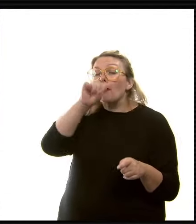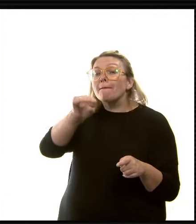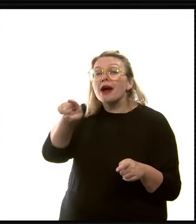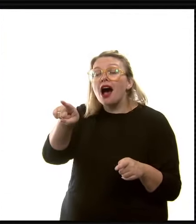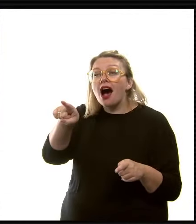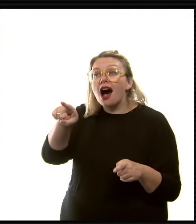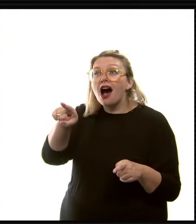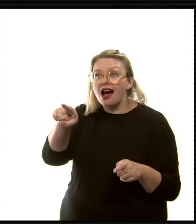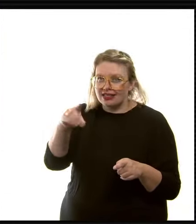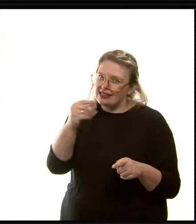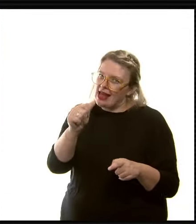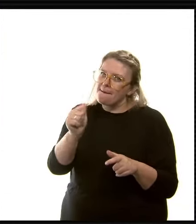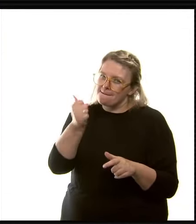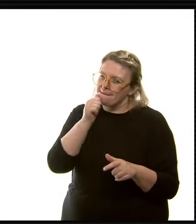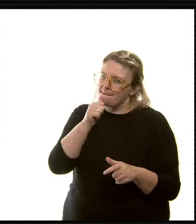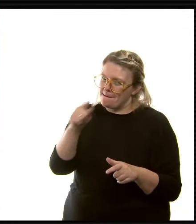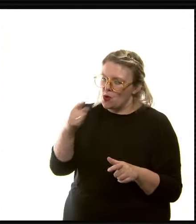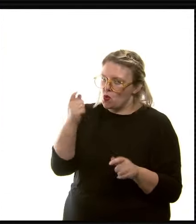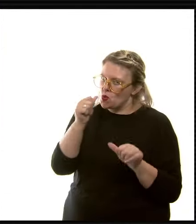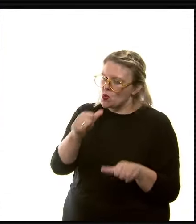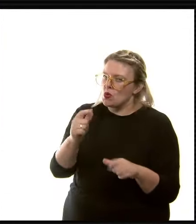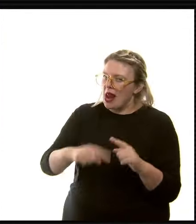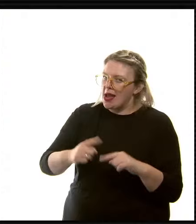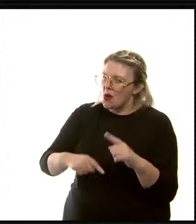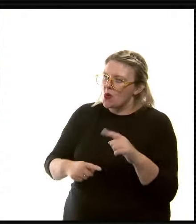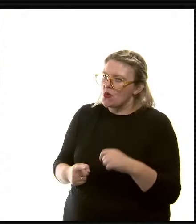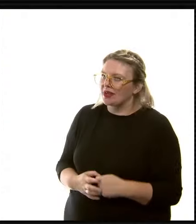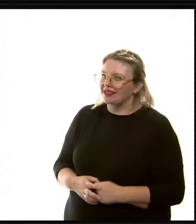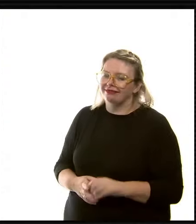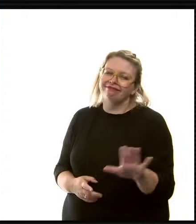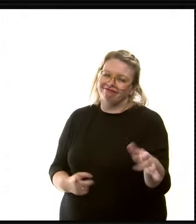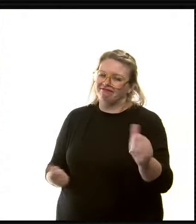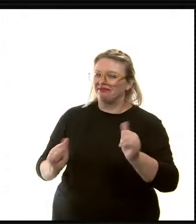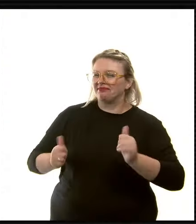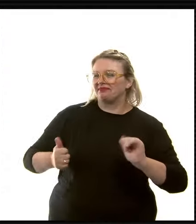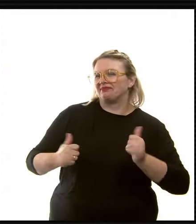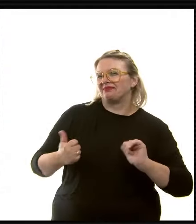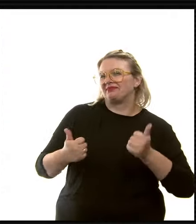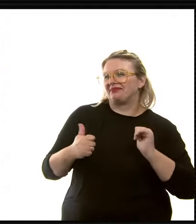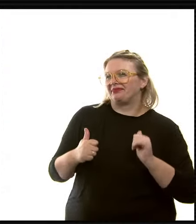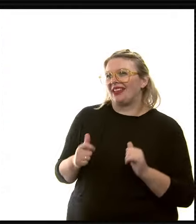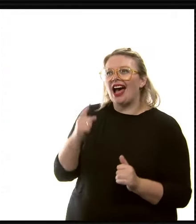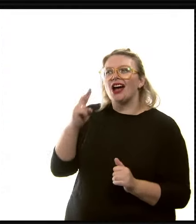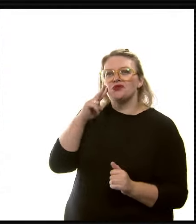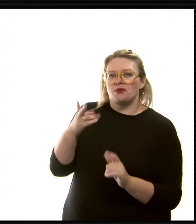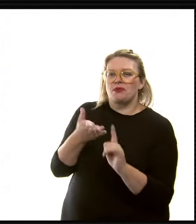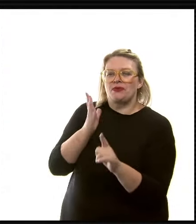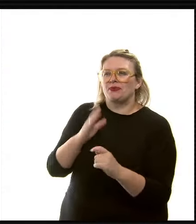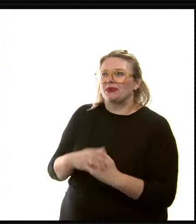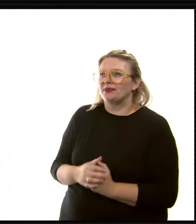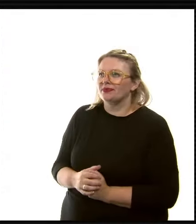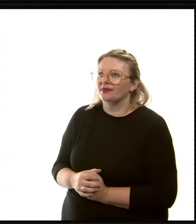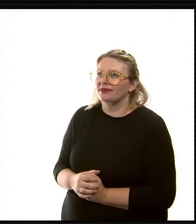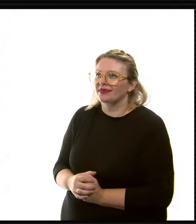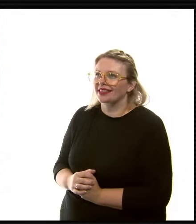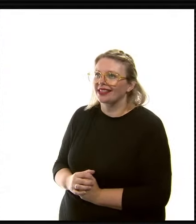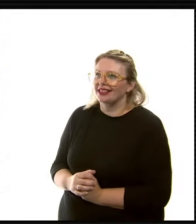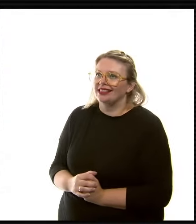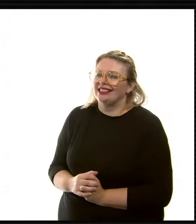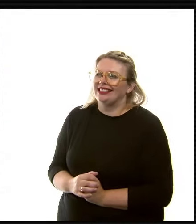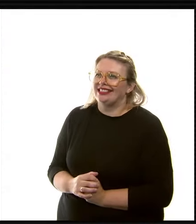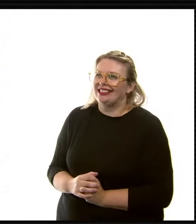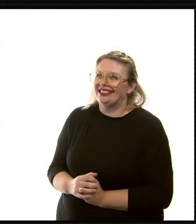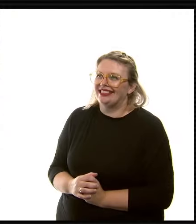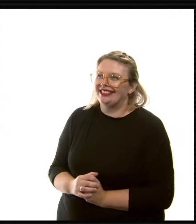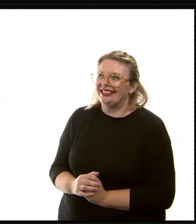real connoisseurs of Lego. Yeah. Oh, I'm a connoisseur. I knew exactly what that was. Yeah, when I saw it, I knew I didn't want to say of everyone else. All